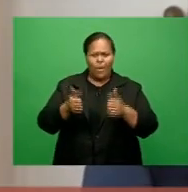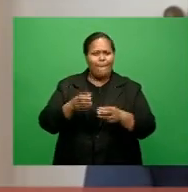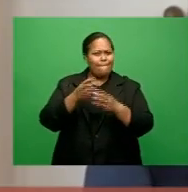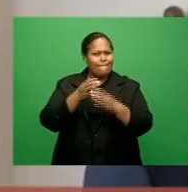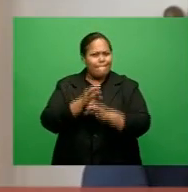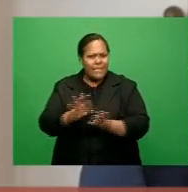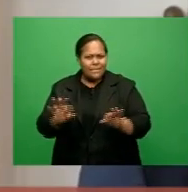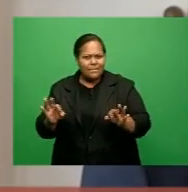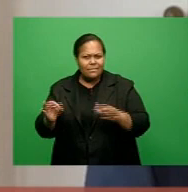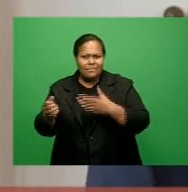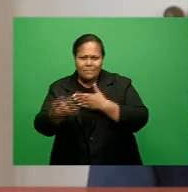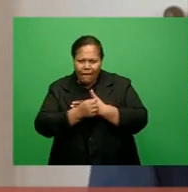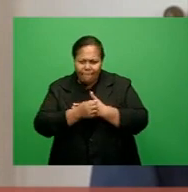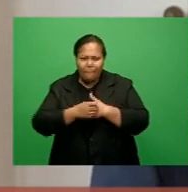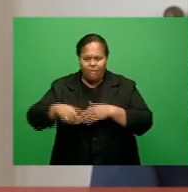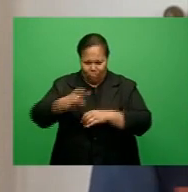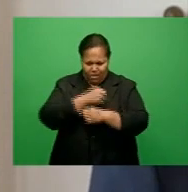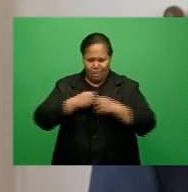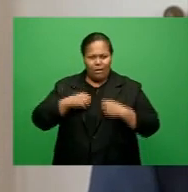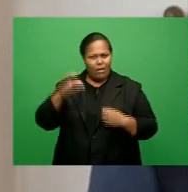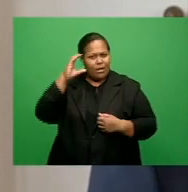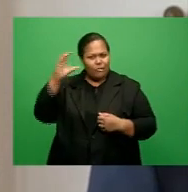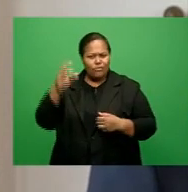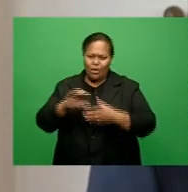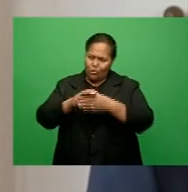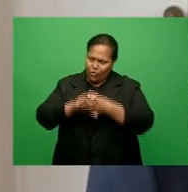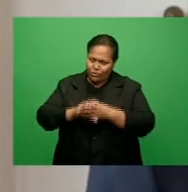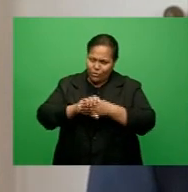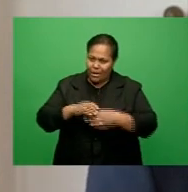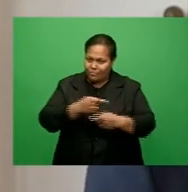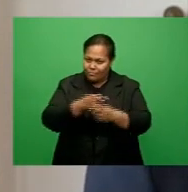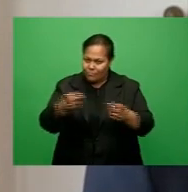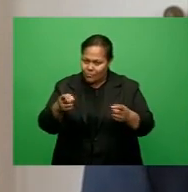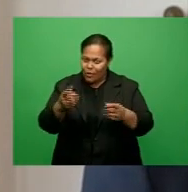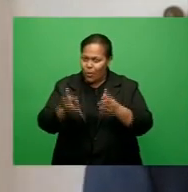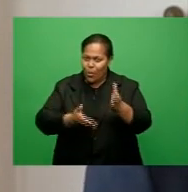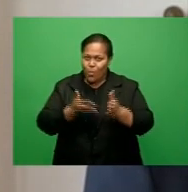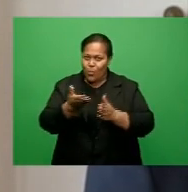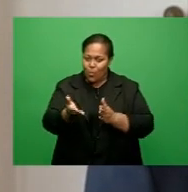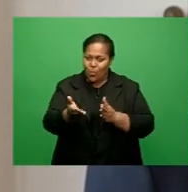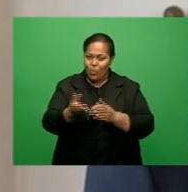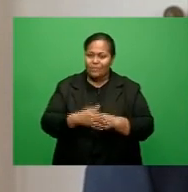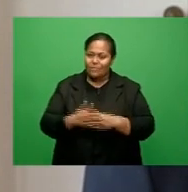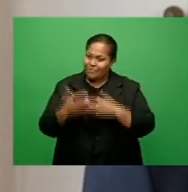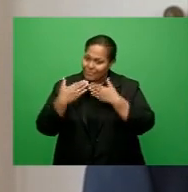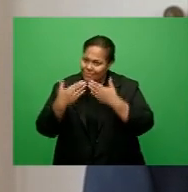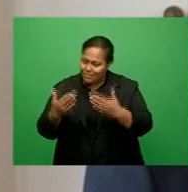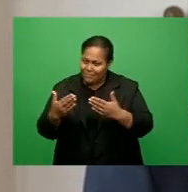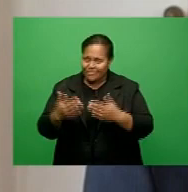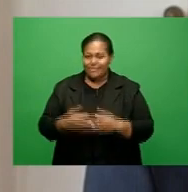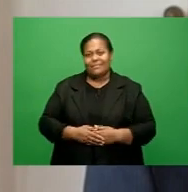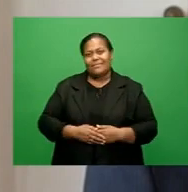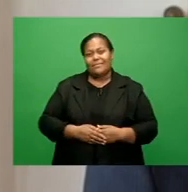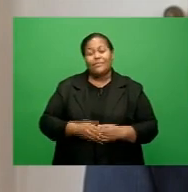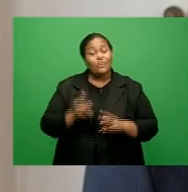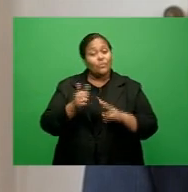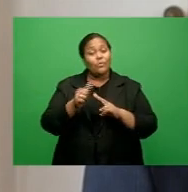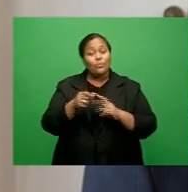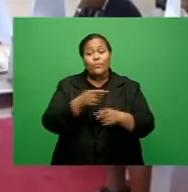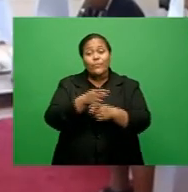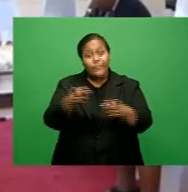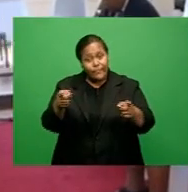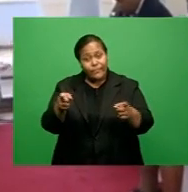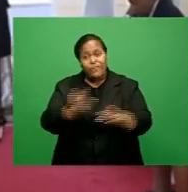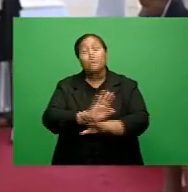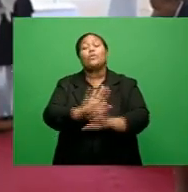beloved nation, I would like to congratulate you for the award, commend and thank you also for the manner in which you and